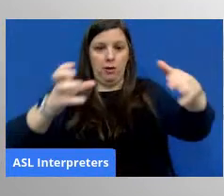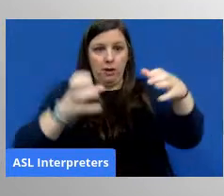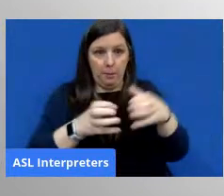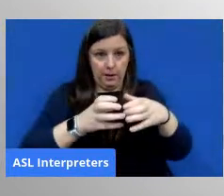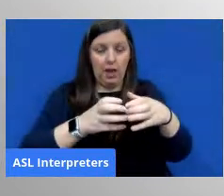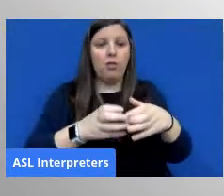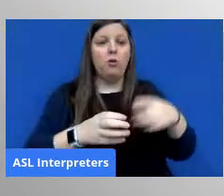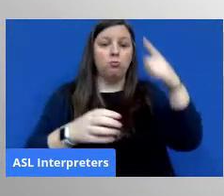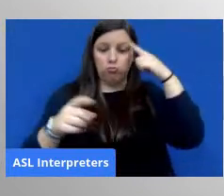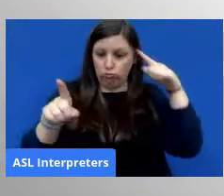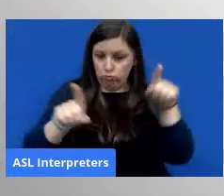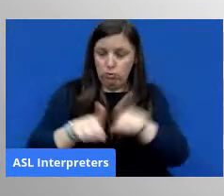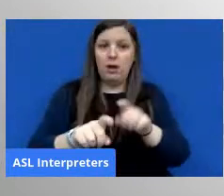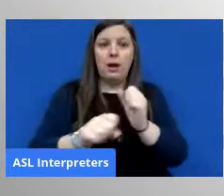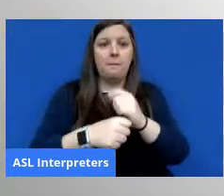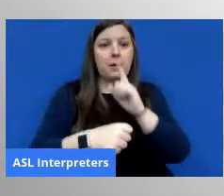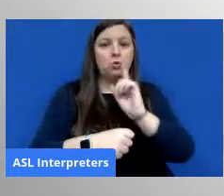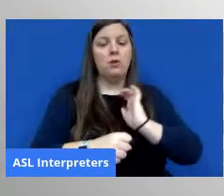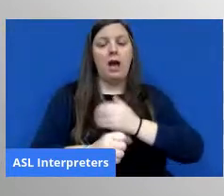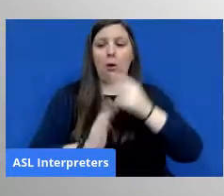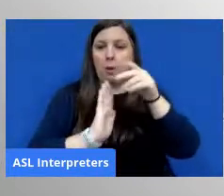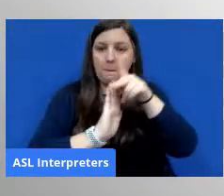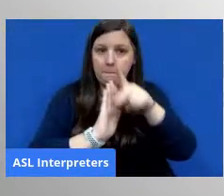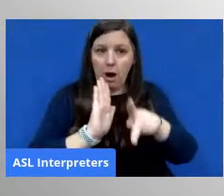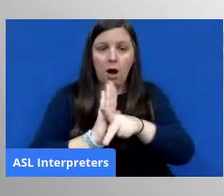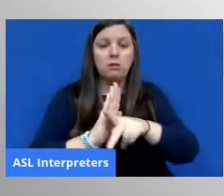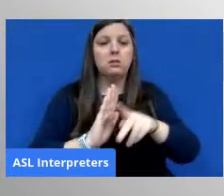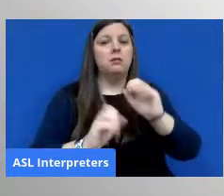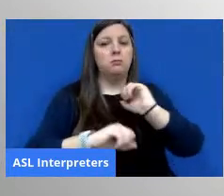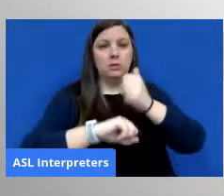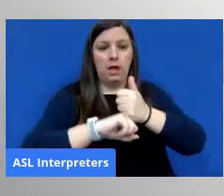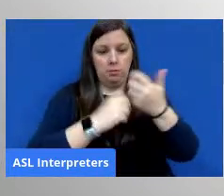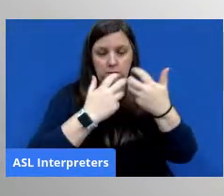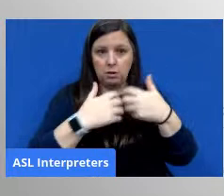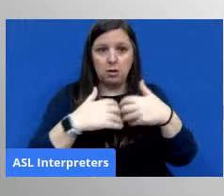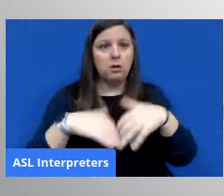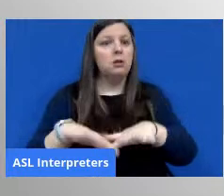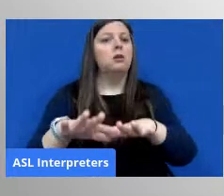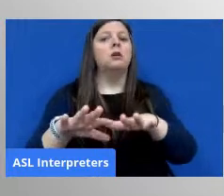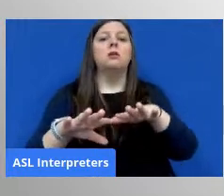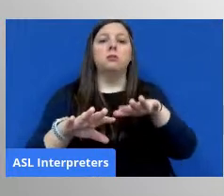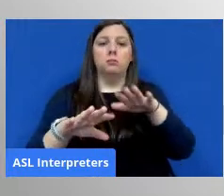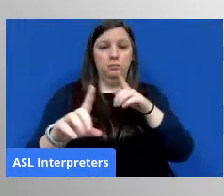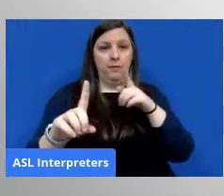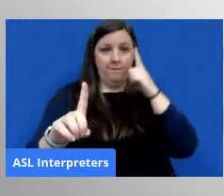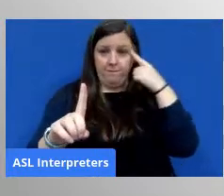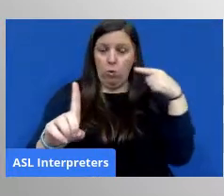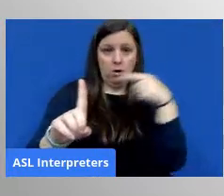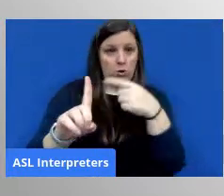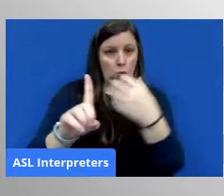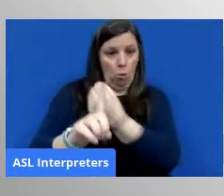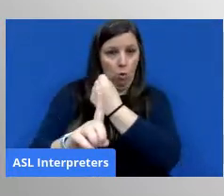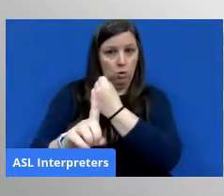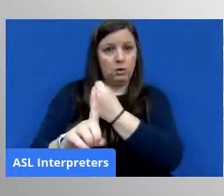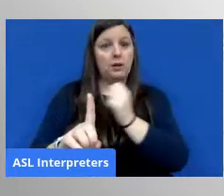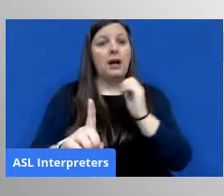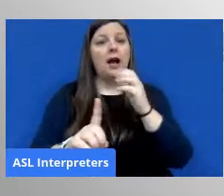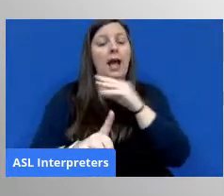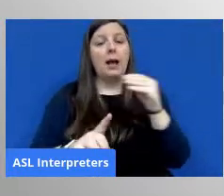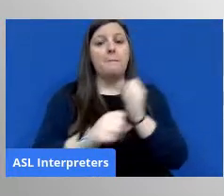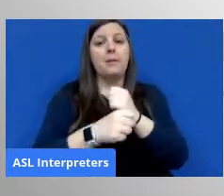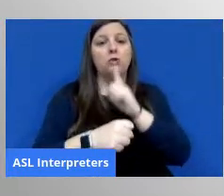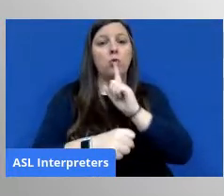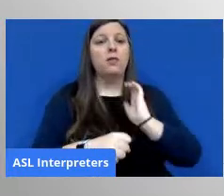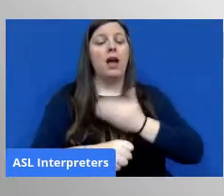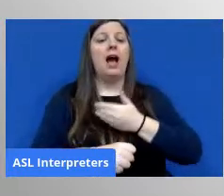our schools, be it police officers, student resource officers, administrators, staff, whoever is coming in contact with our children, are